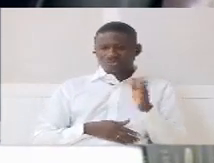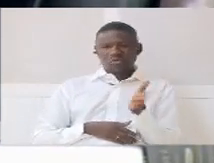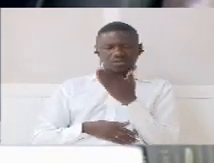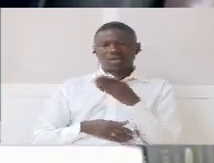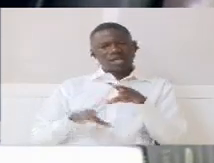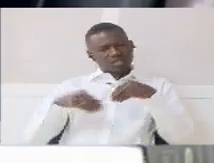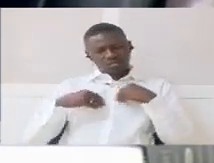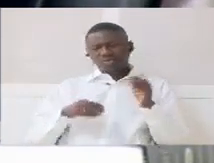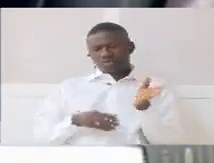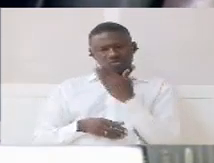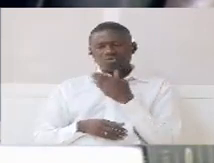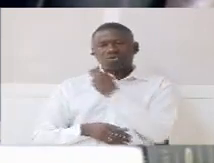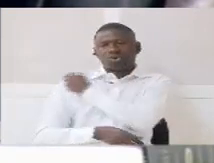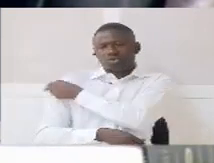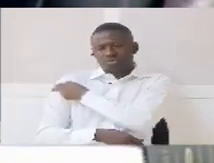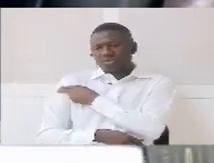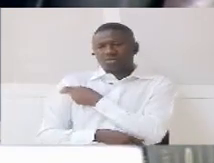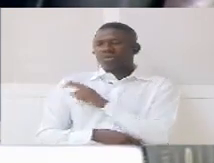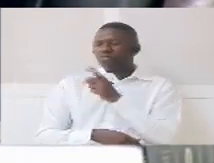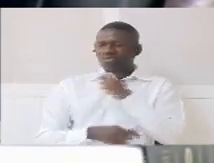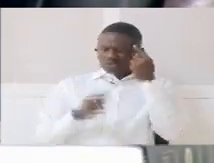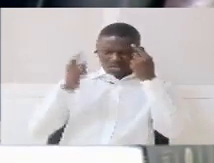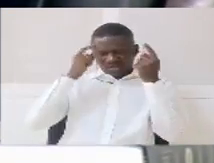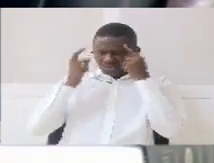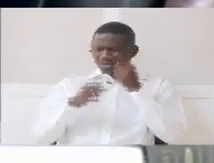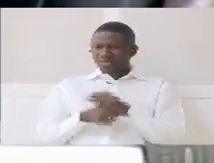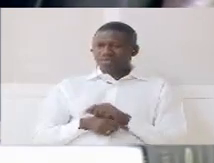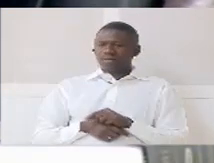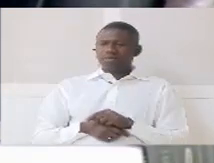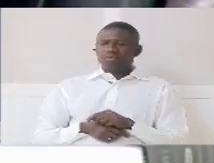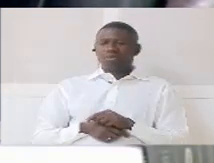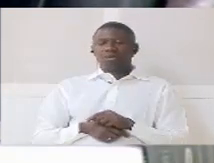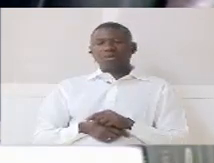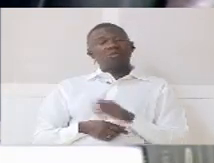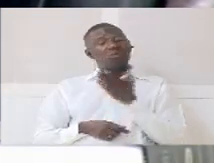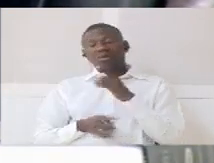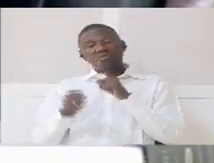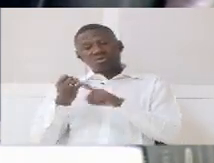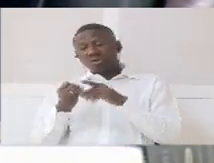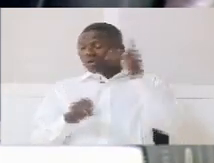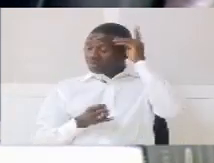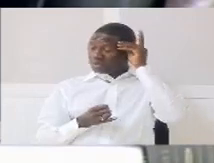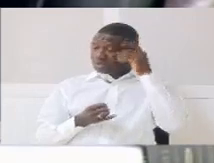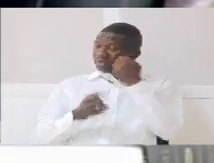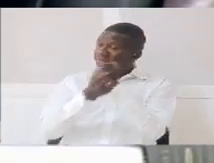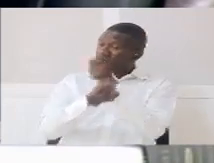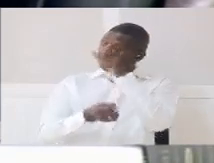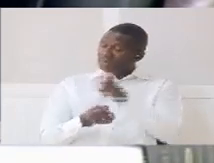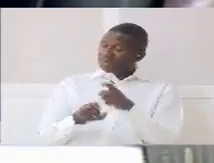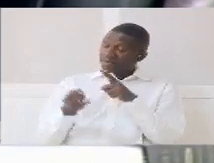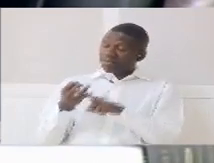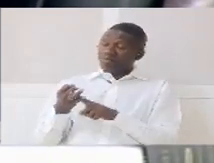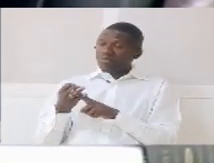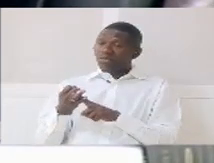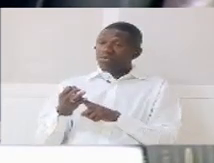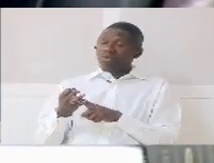hospital. Decision manyana kela woto. There should be no decision there. But a political prisoner or meeting, whether you are a political prisoner.